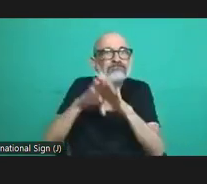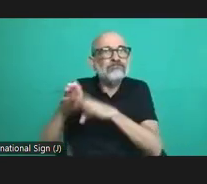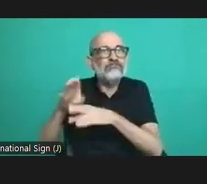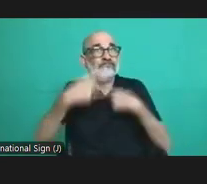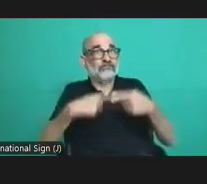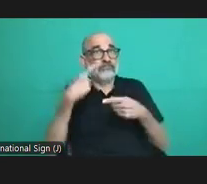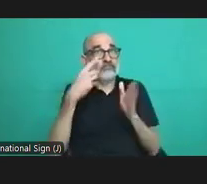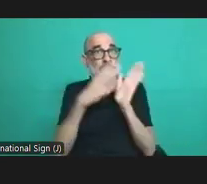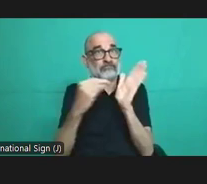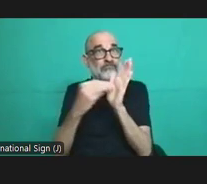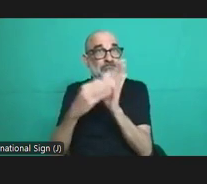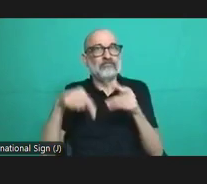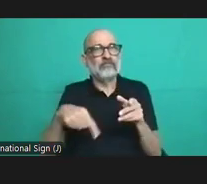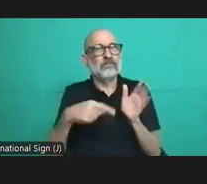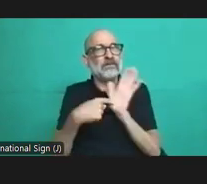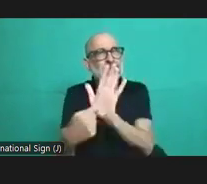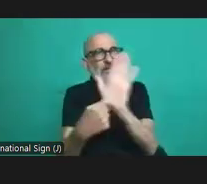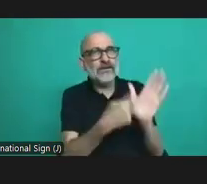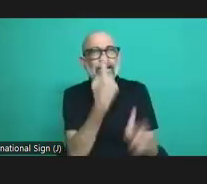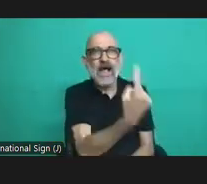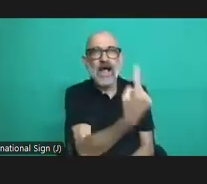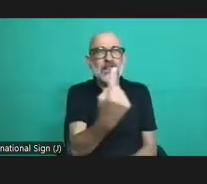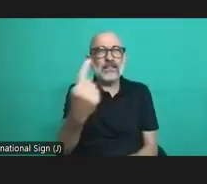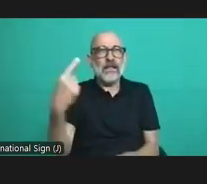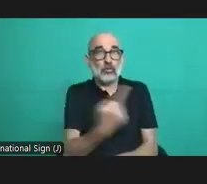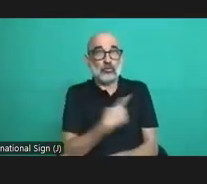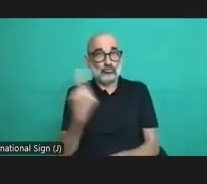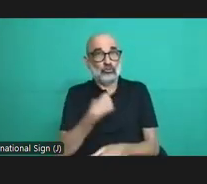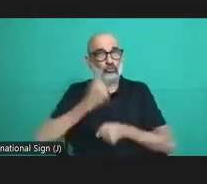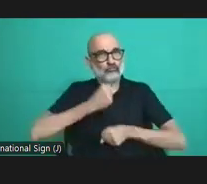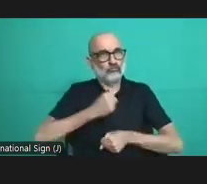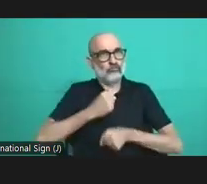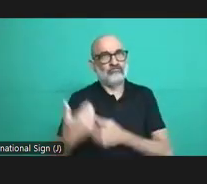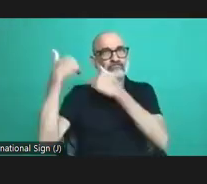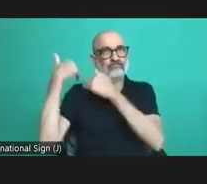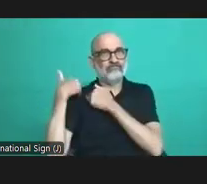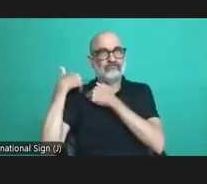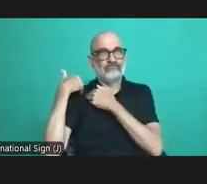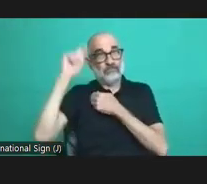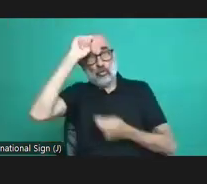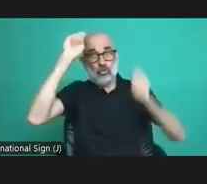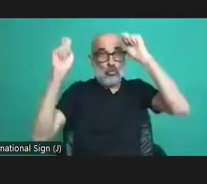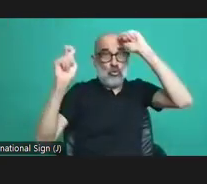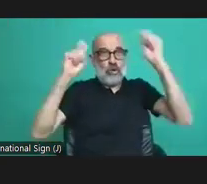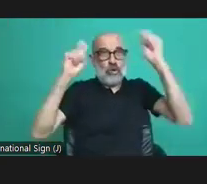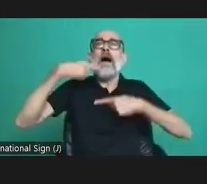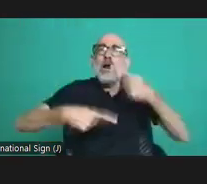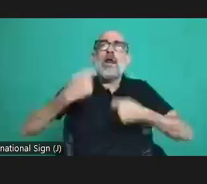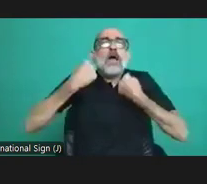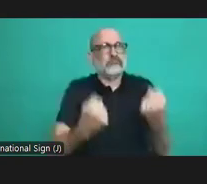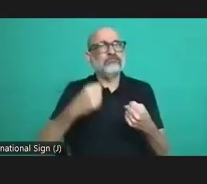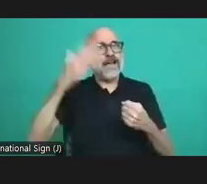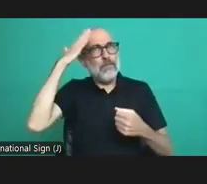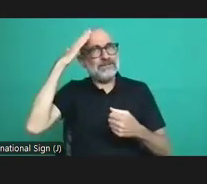systems, ultimately protecting rights, health, and the well-being of every individual in our region. Thank you very much for joining